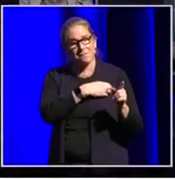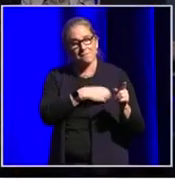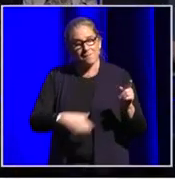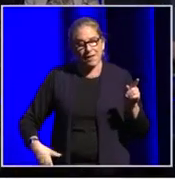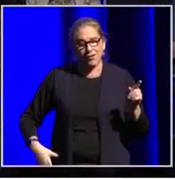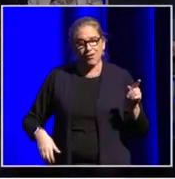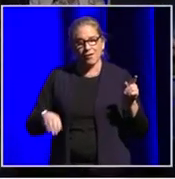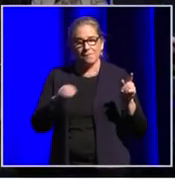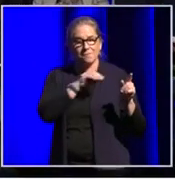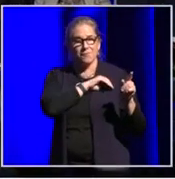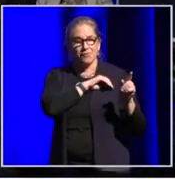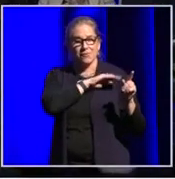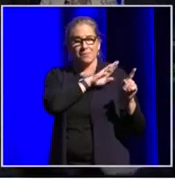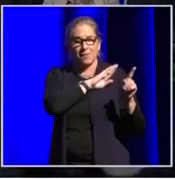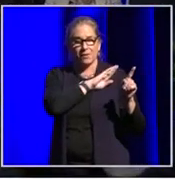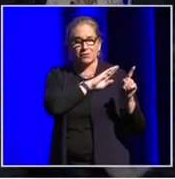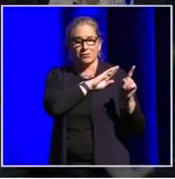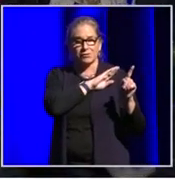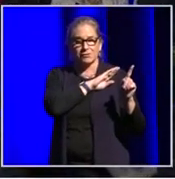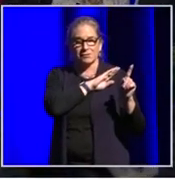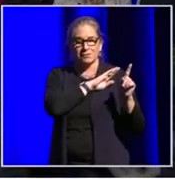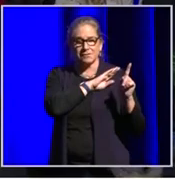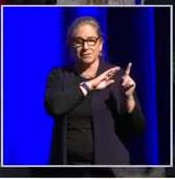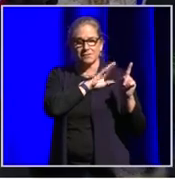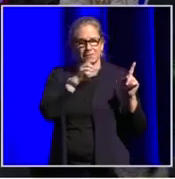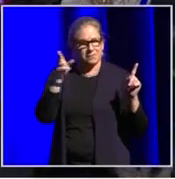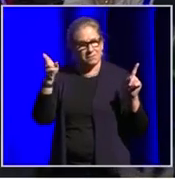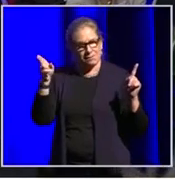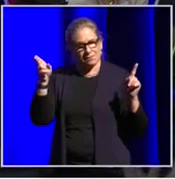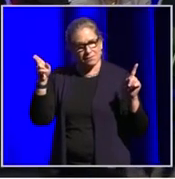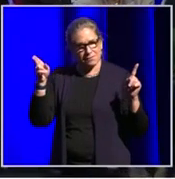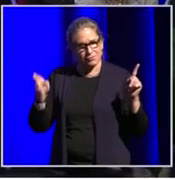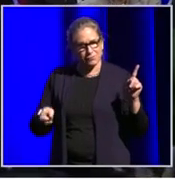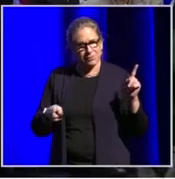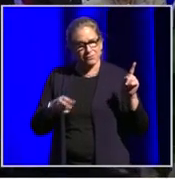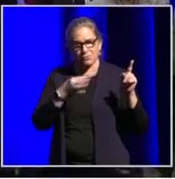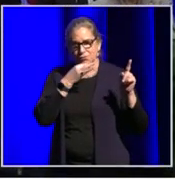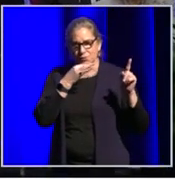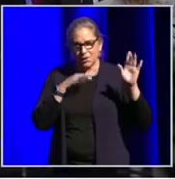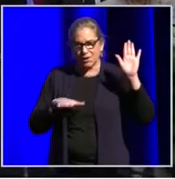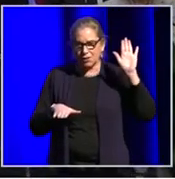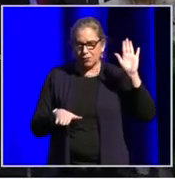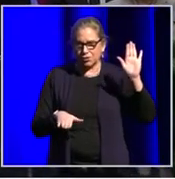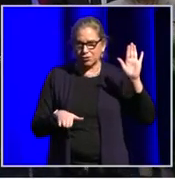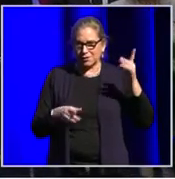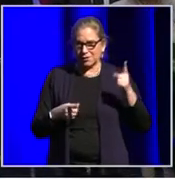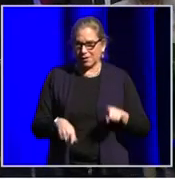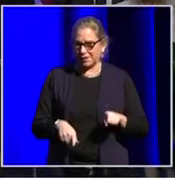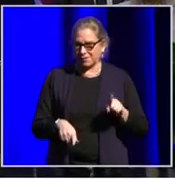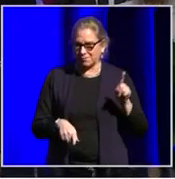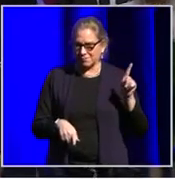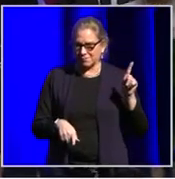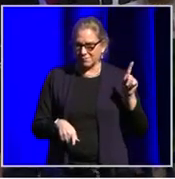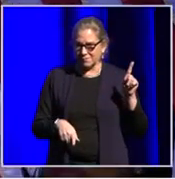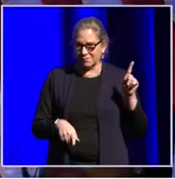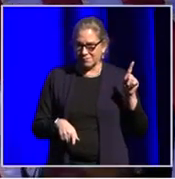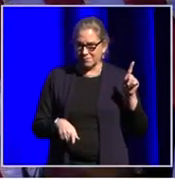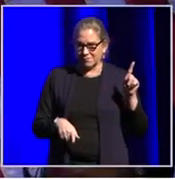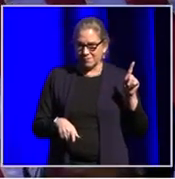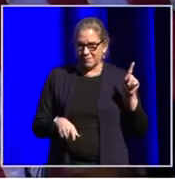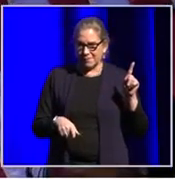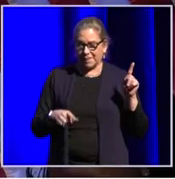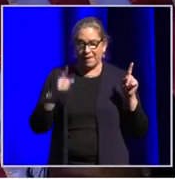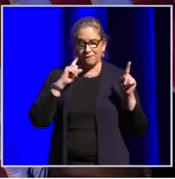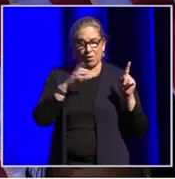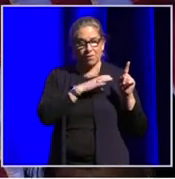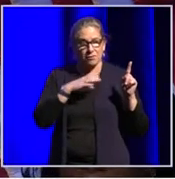in that is yet to come. To Chairman Mendelson and Council Members Bonds, McDuffie,